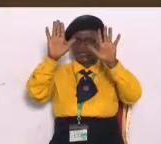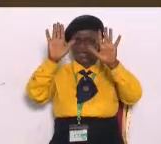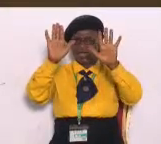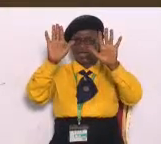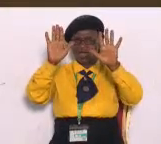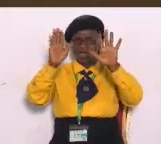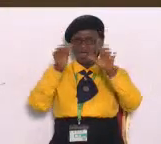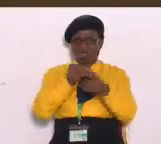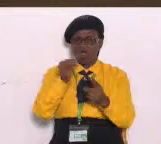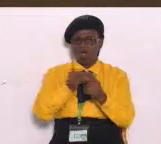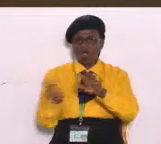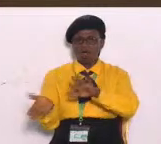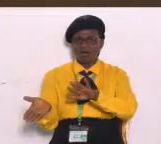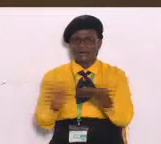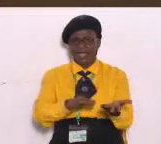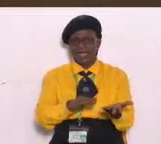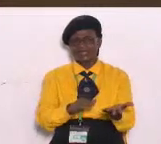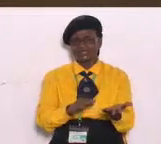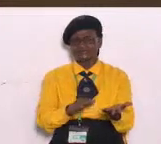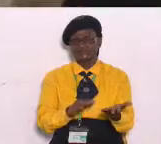or die.